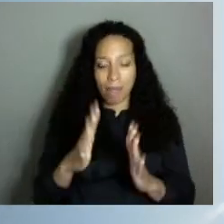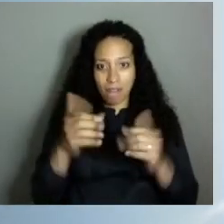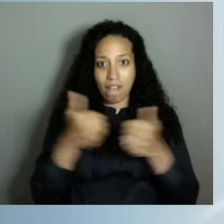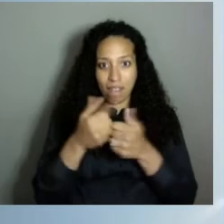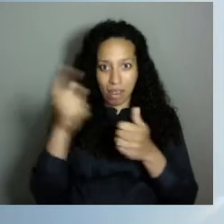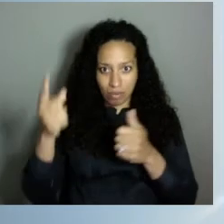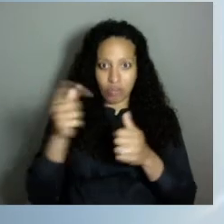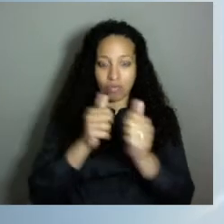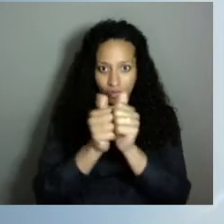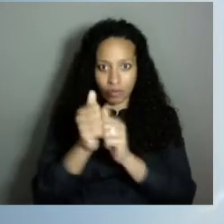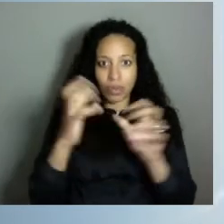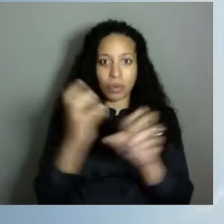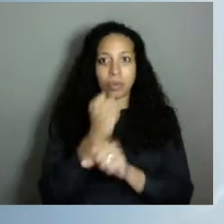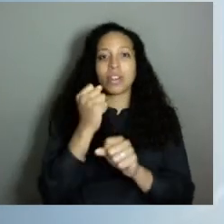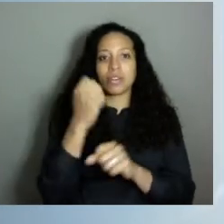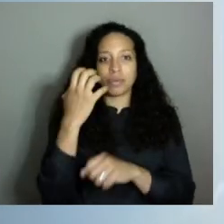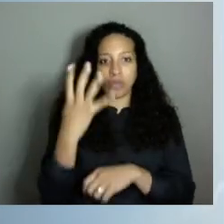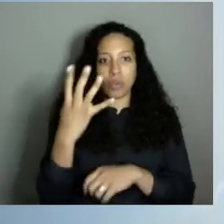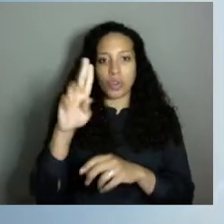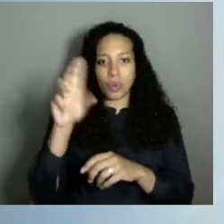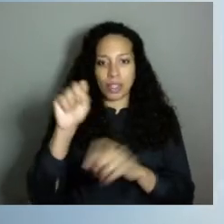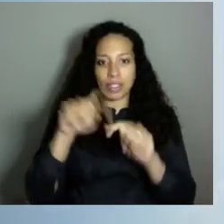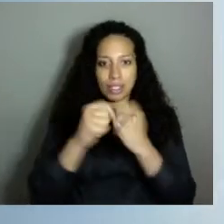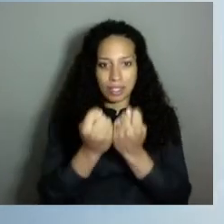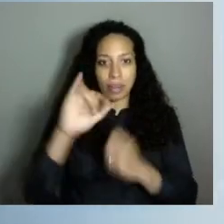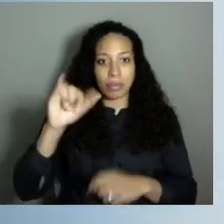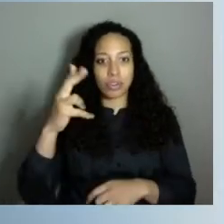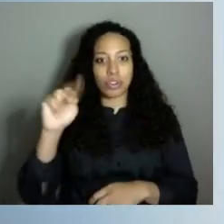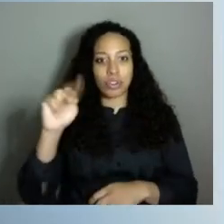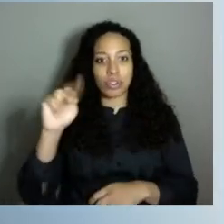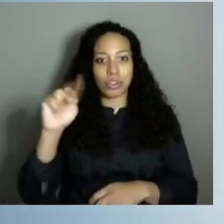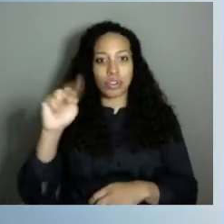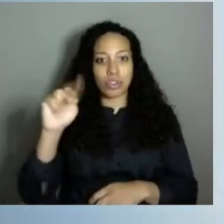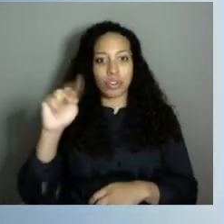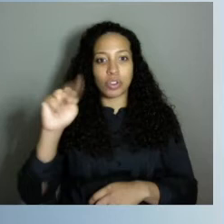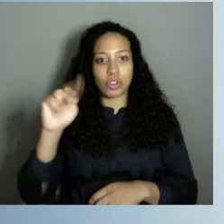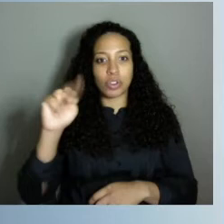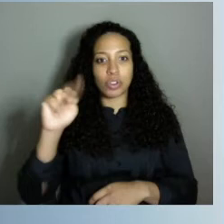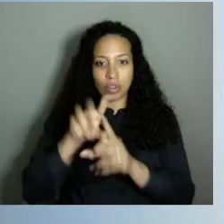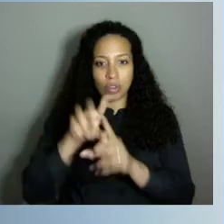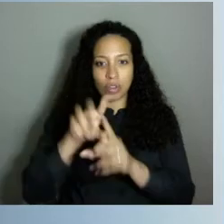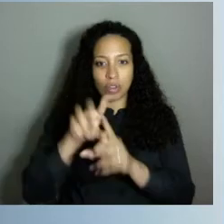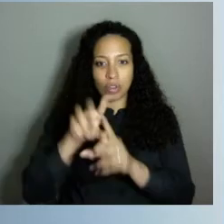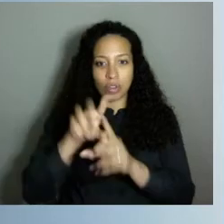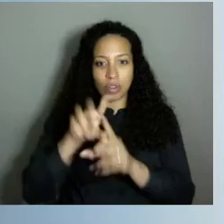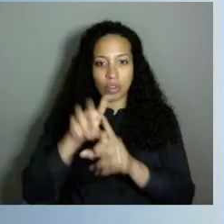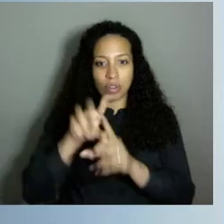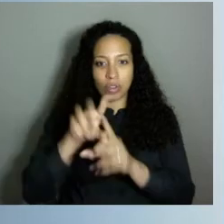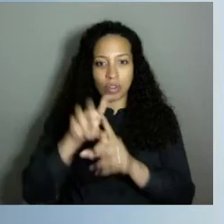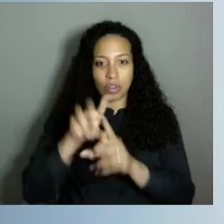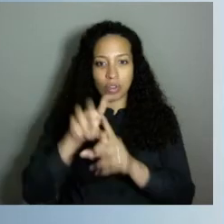teams. John Anderson is a managing director at Accenture and brings broad industry experience working with